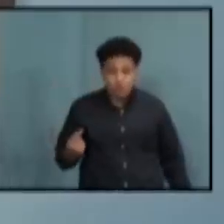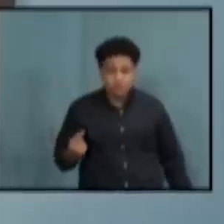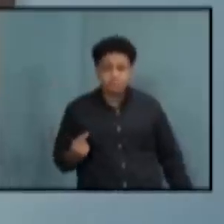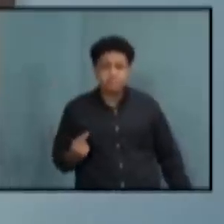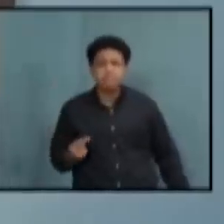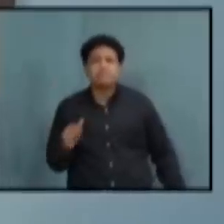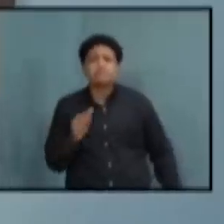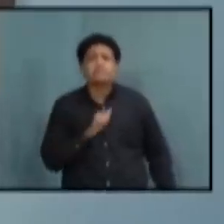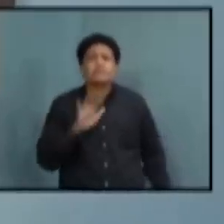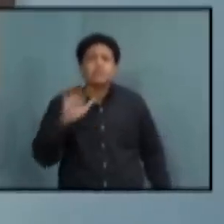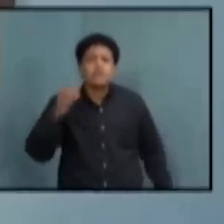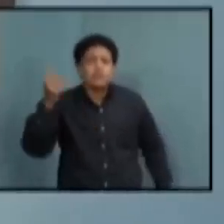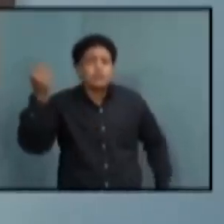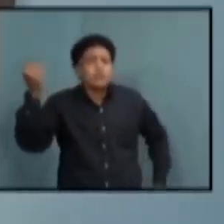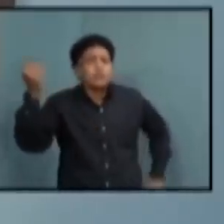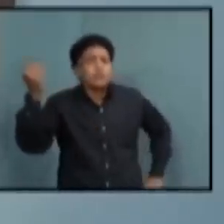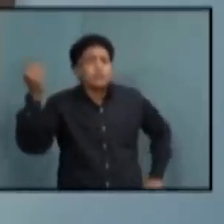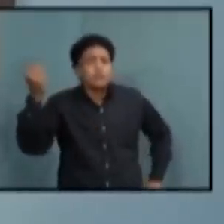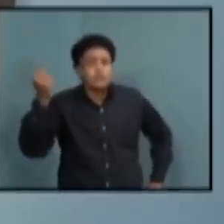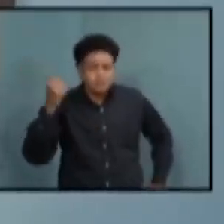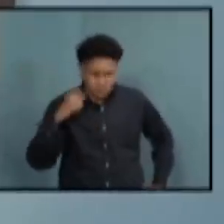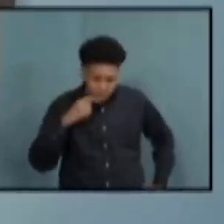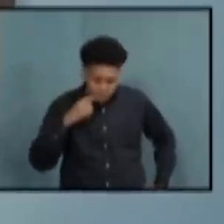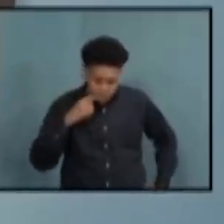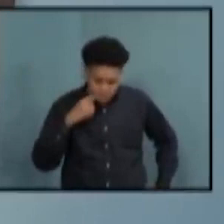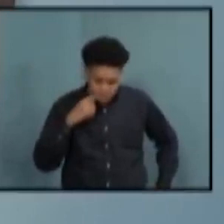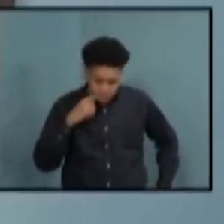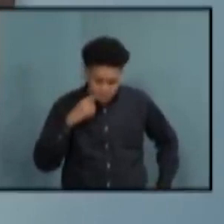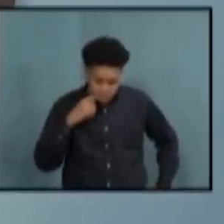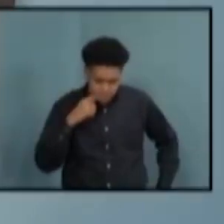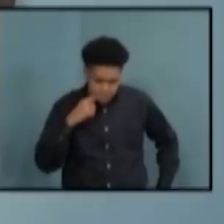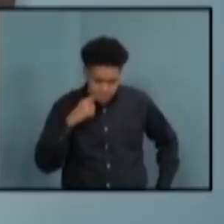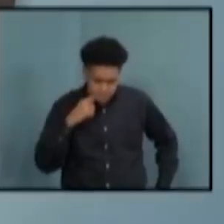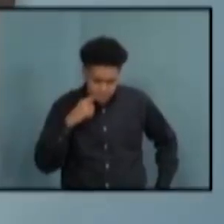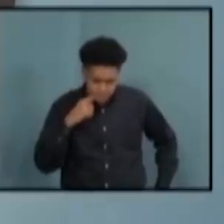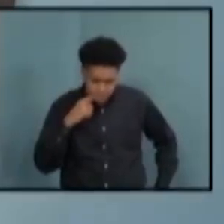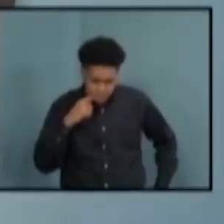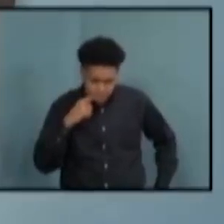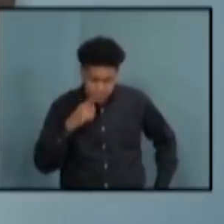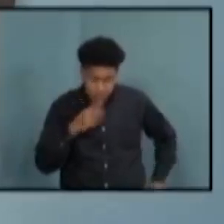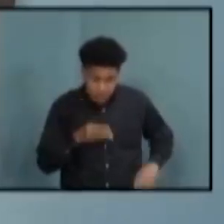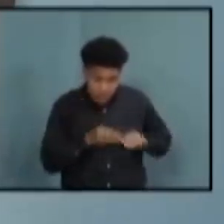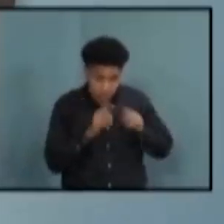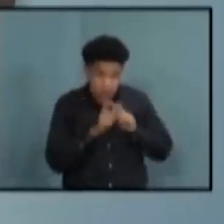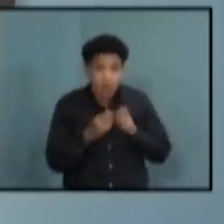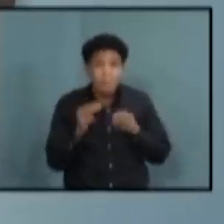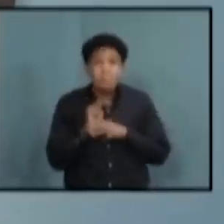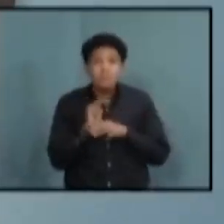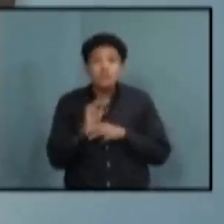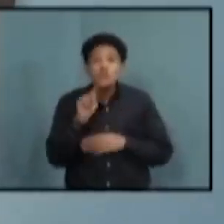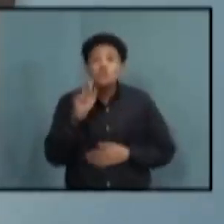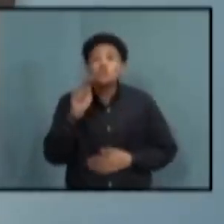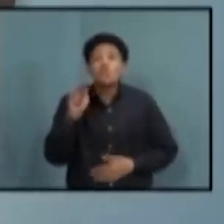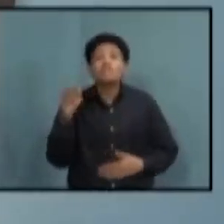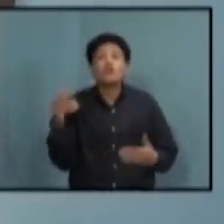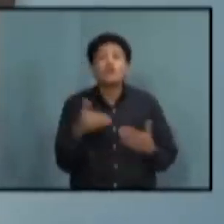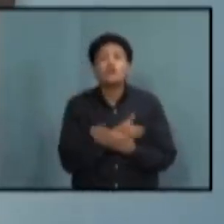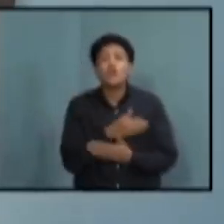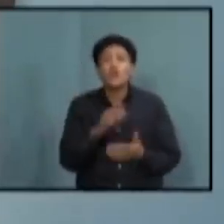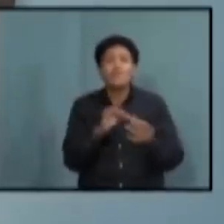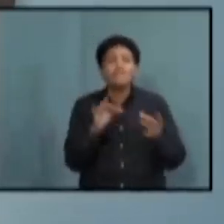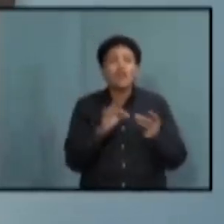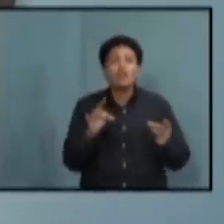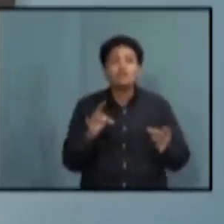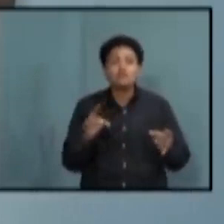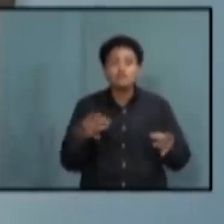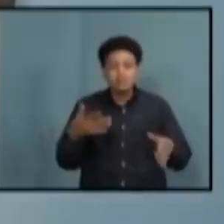I want to pause here to adopt Minister Tufton's new phrase, let that sink in.